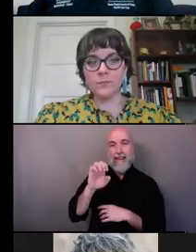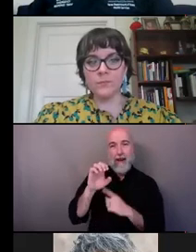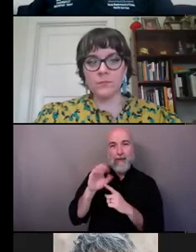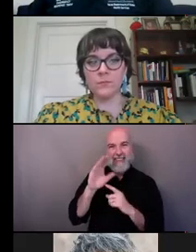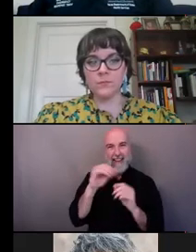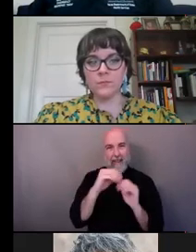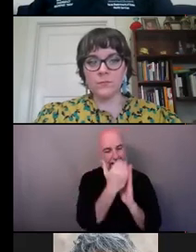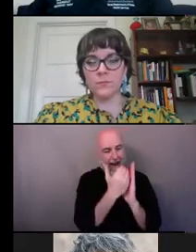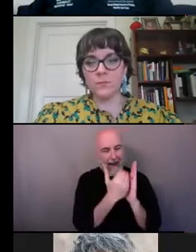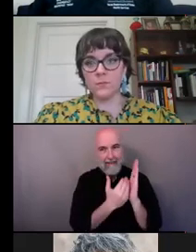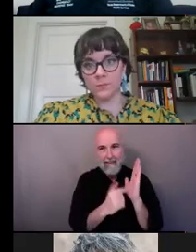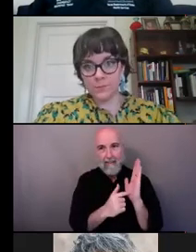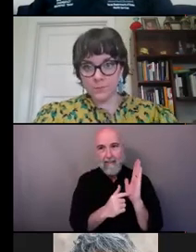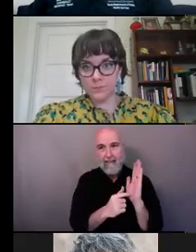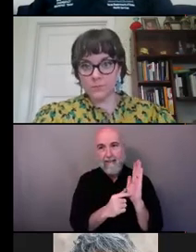guidance on the